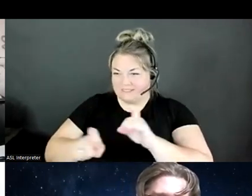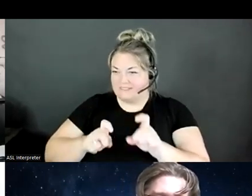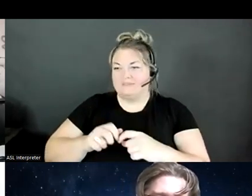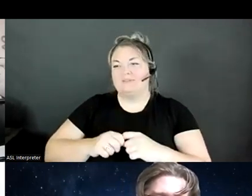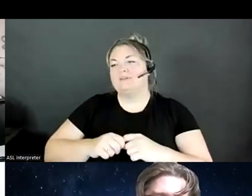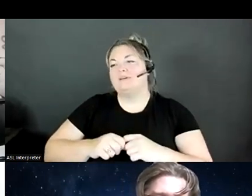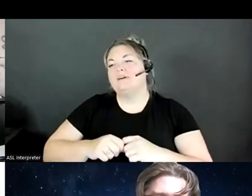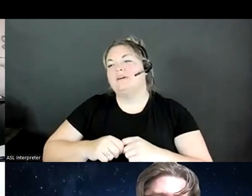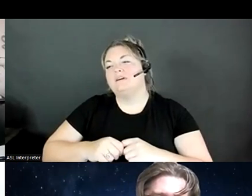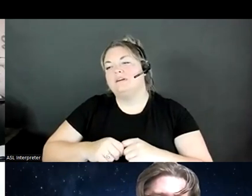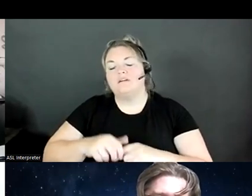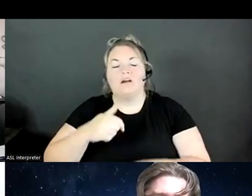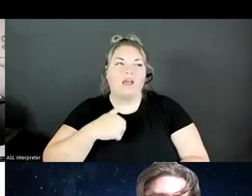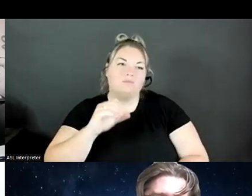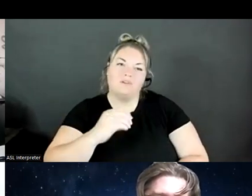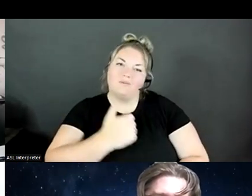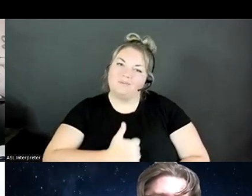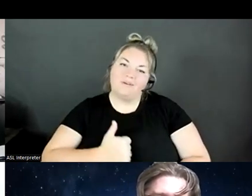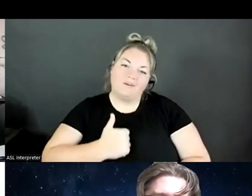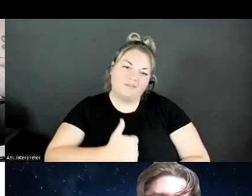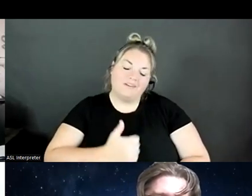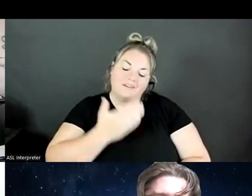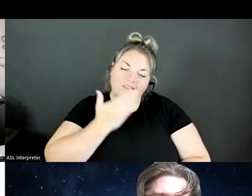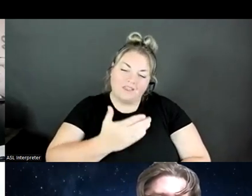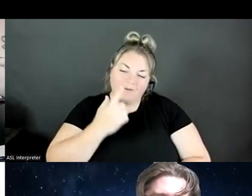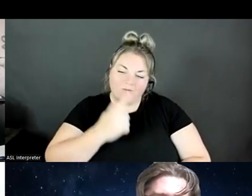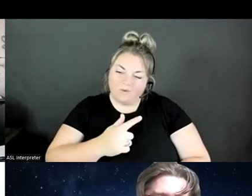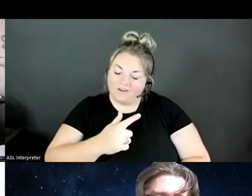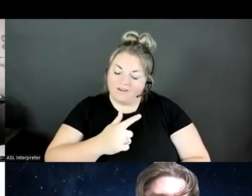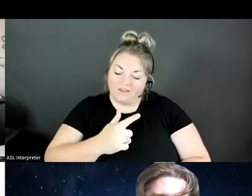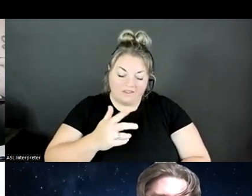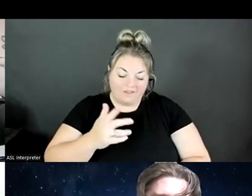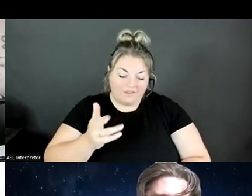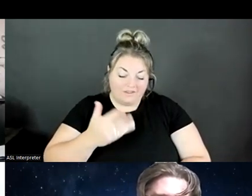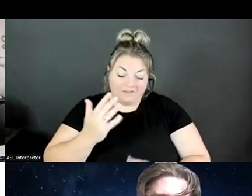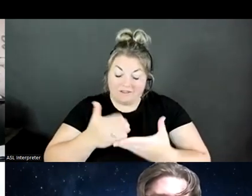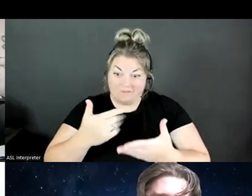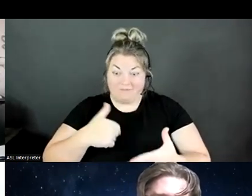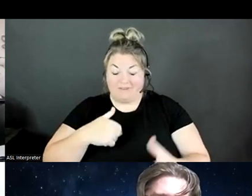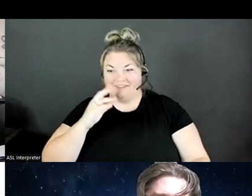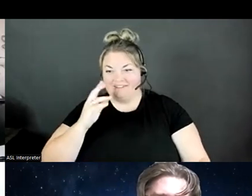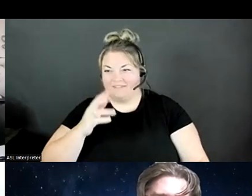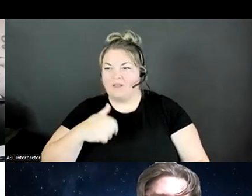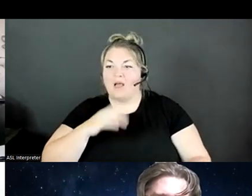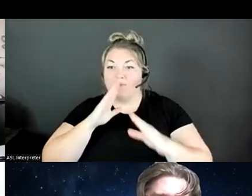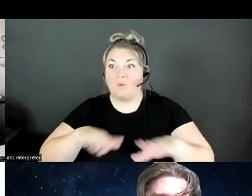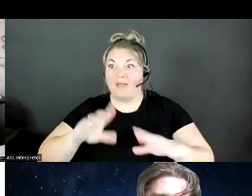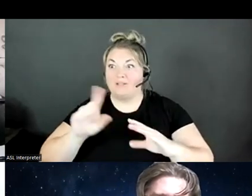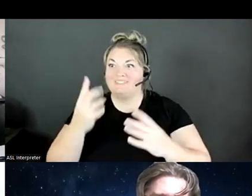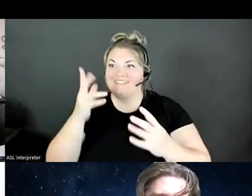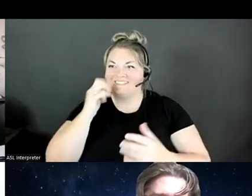your questions. I am so sorry. Thank you for stopping me. So I'll be quiet and just